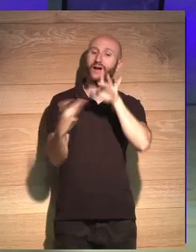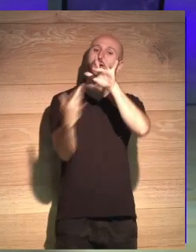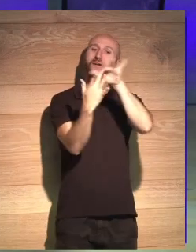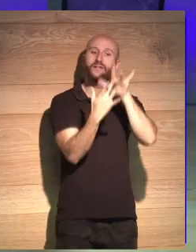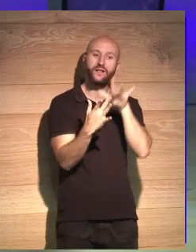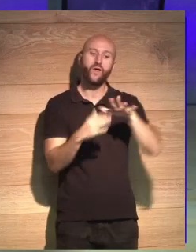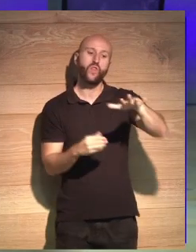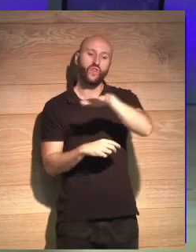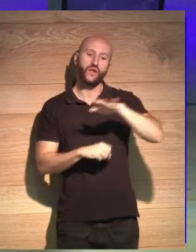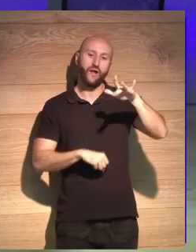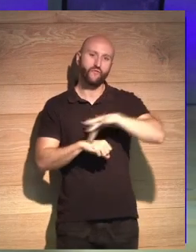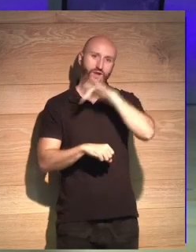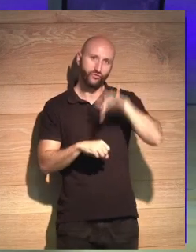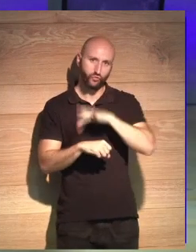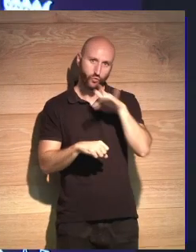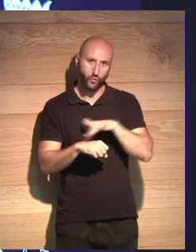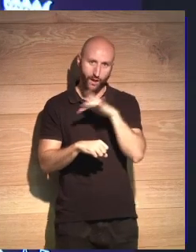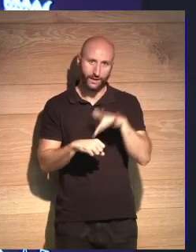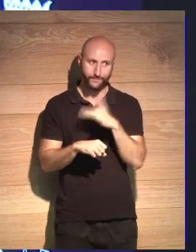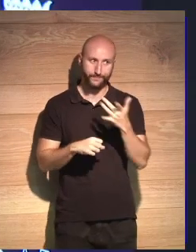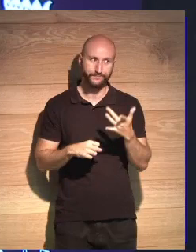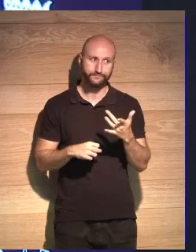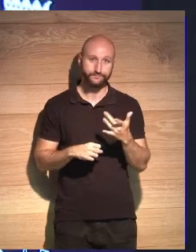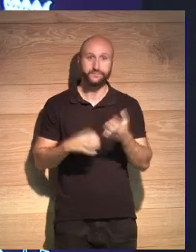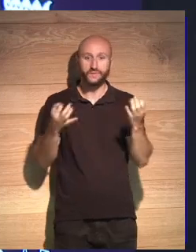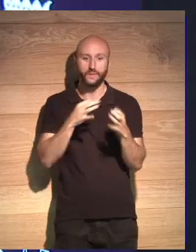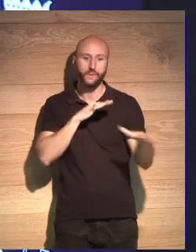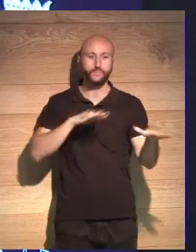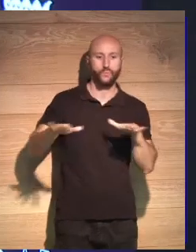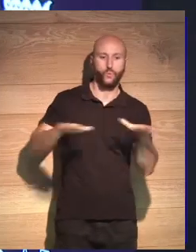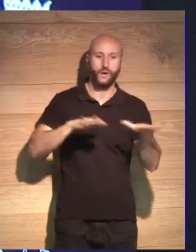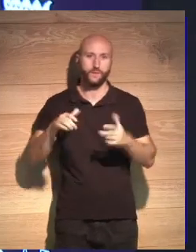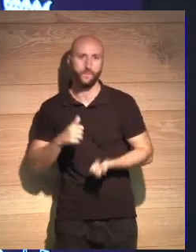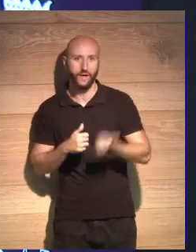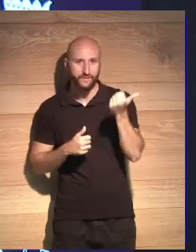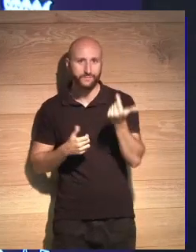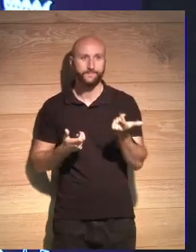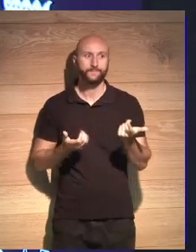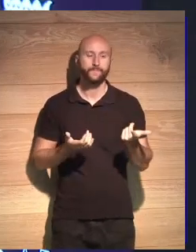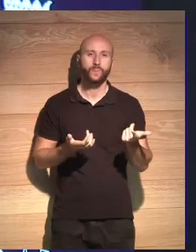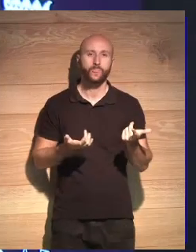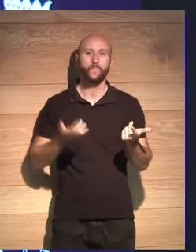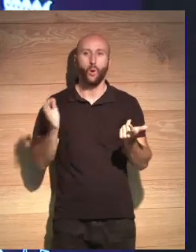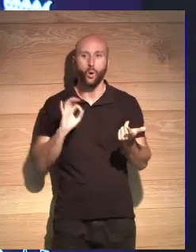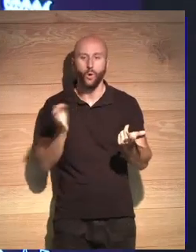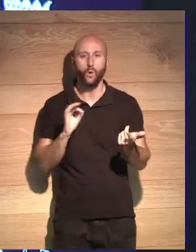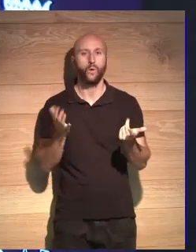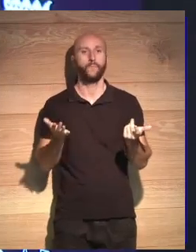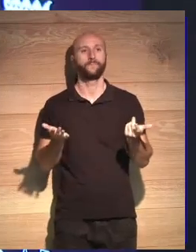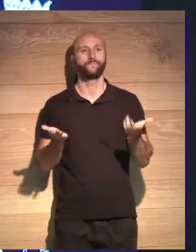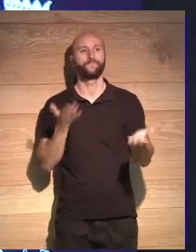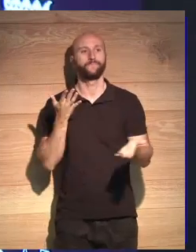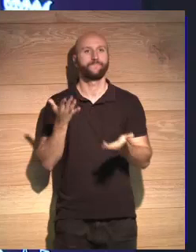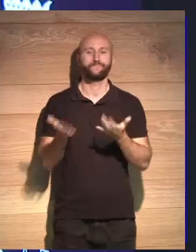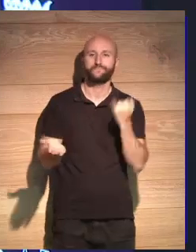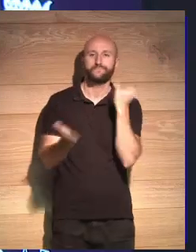on the ways to interact with virtual environments that are more kinesthetic.